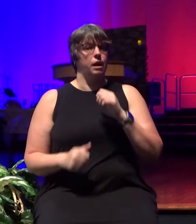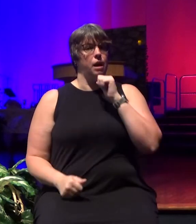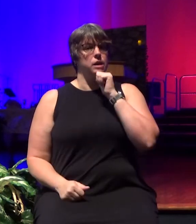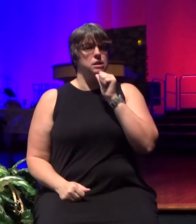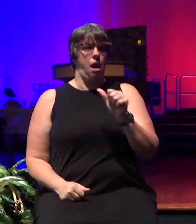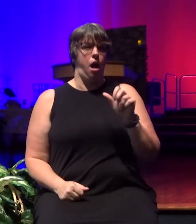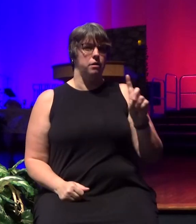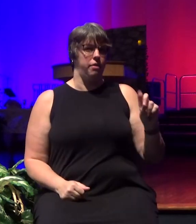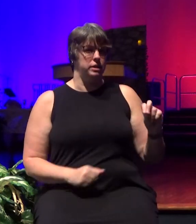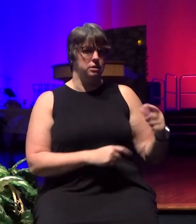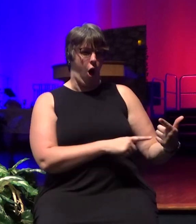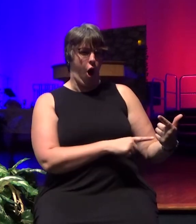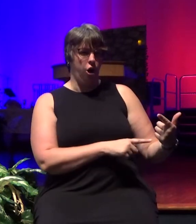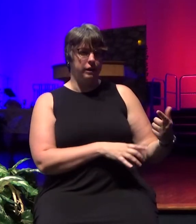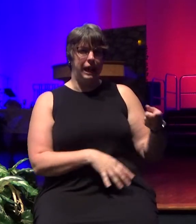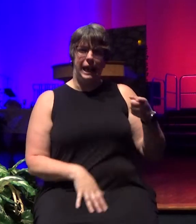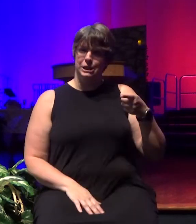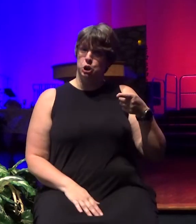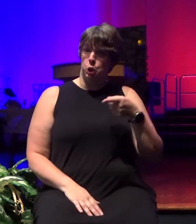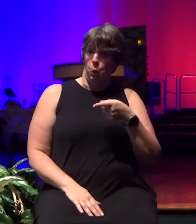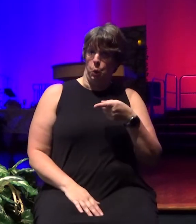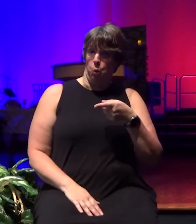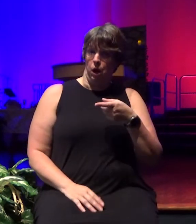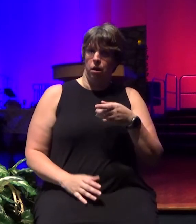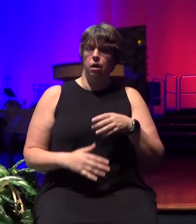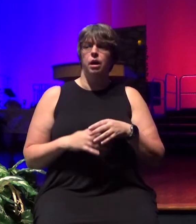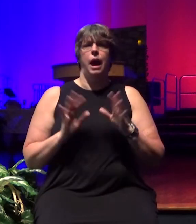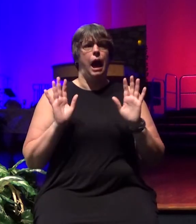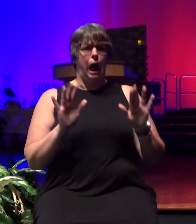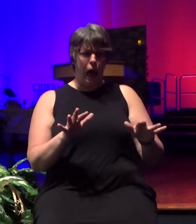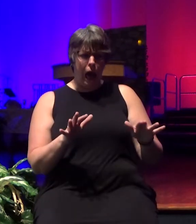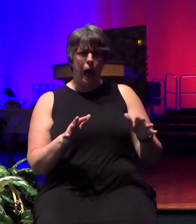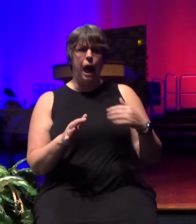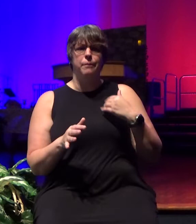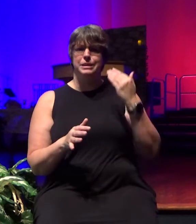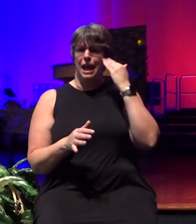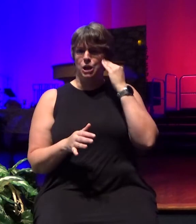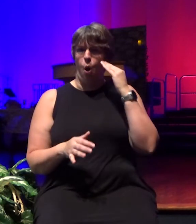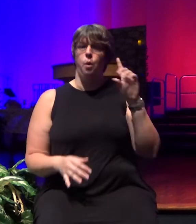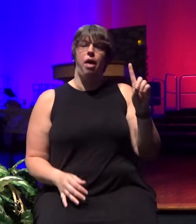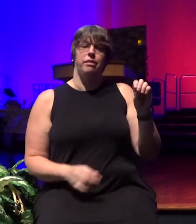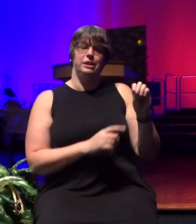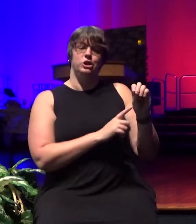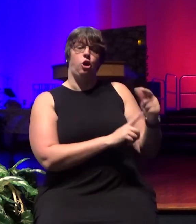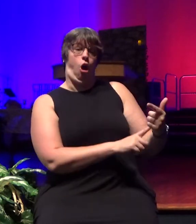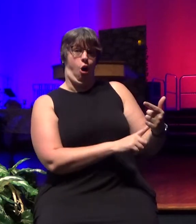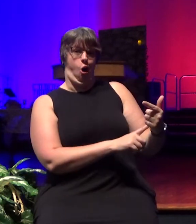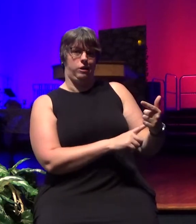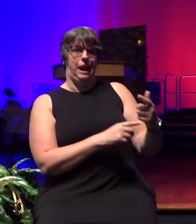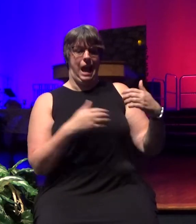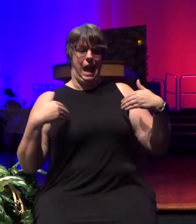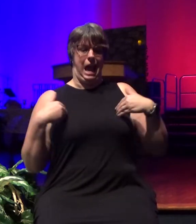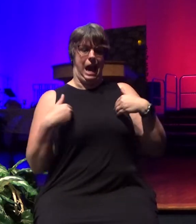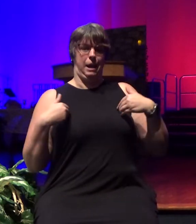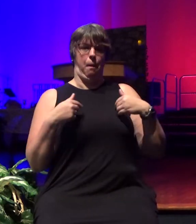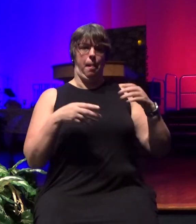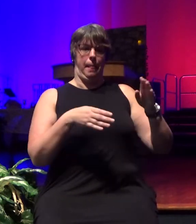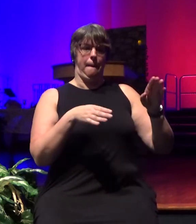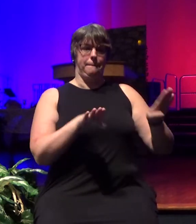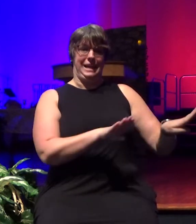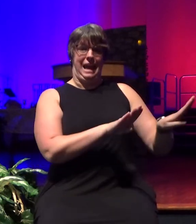want to pump that up because the dog behaviorist, animal behaviorist who's currently training Erica and me,